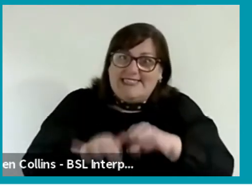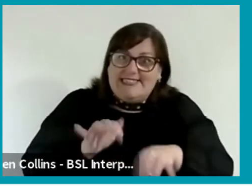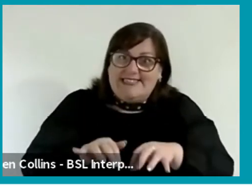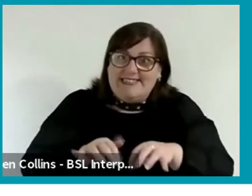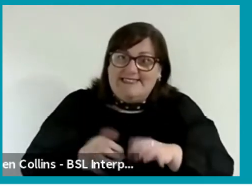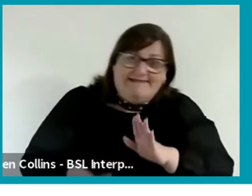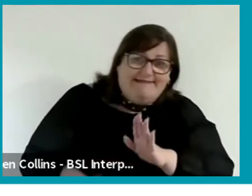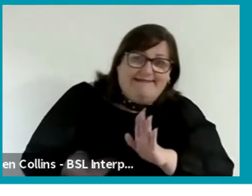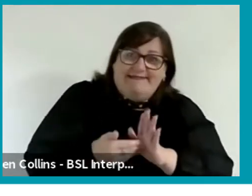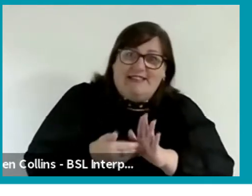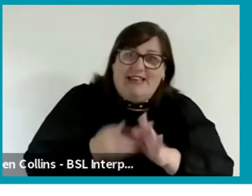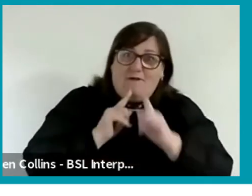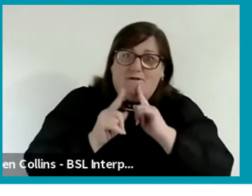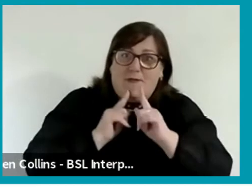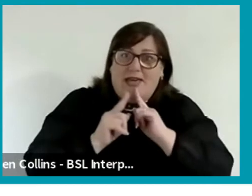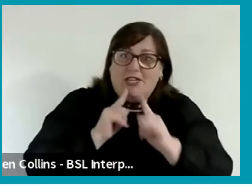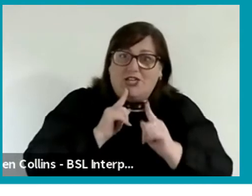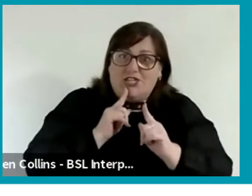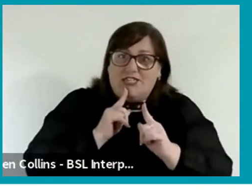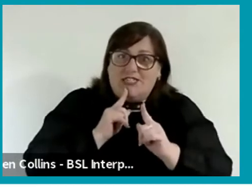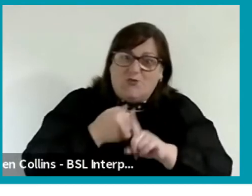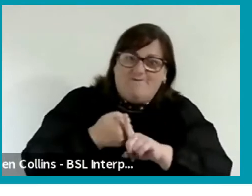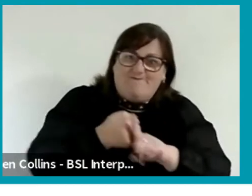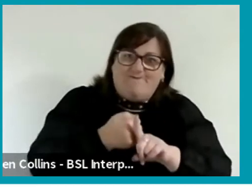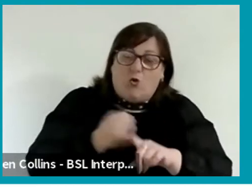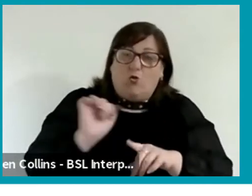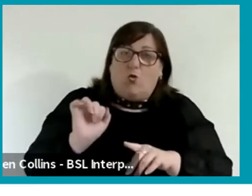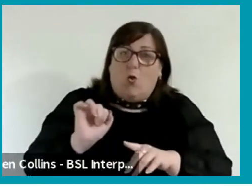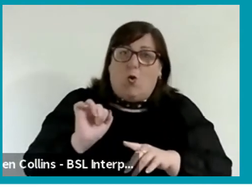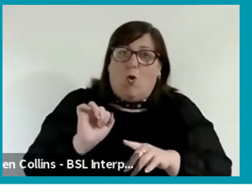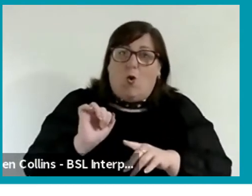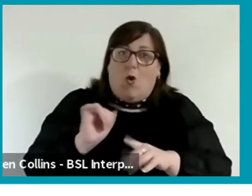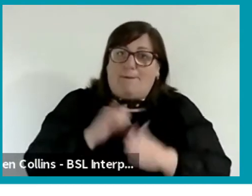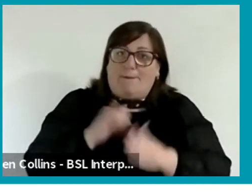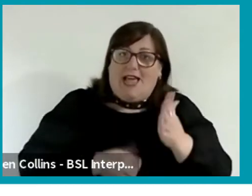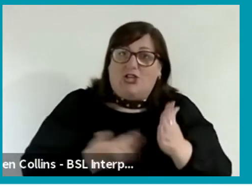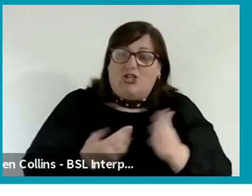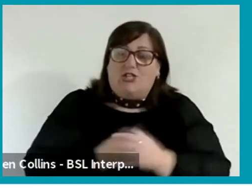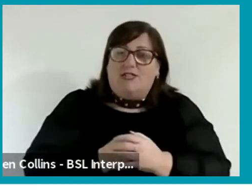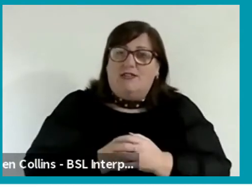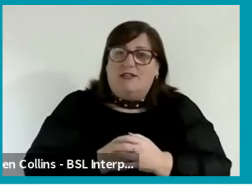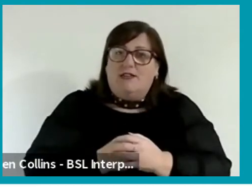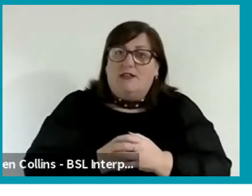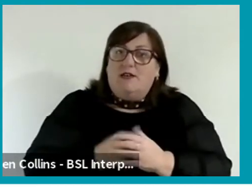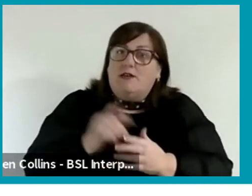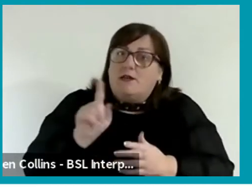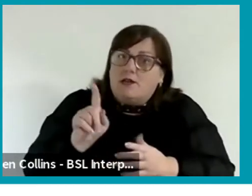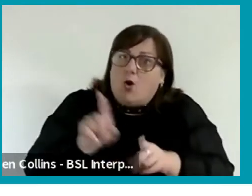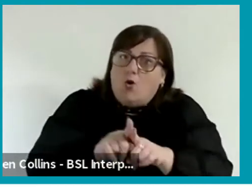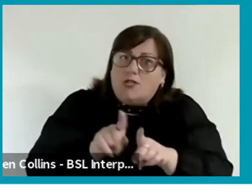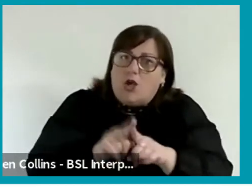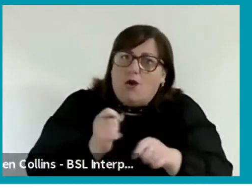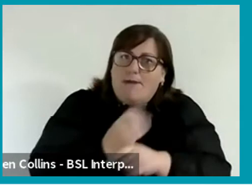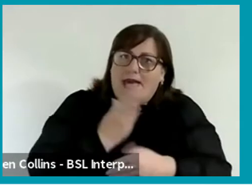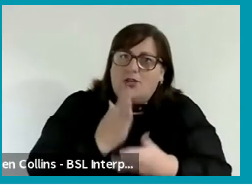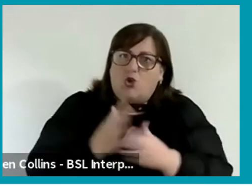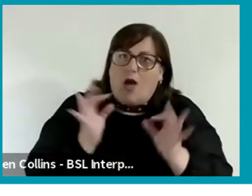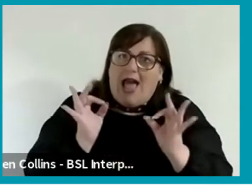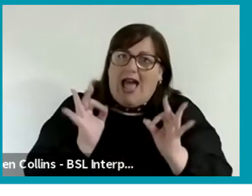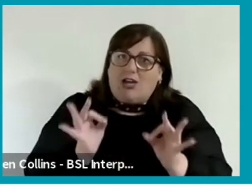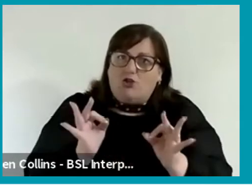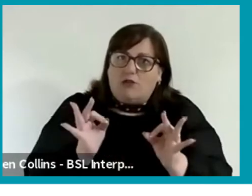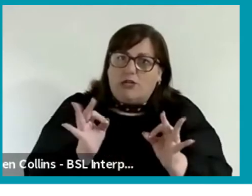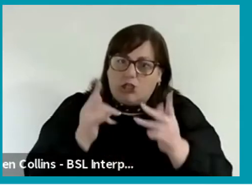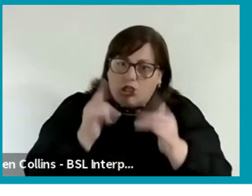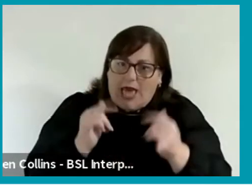sending CV, have you reviewed it? Have you made sure it's accurate? Don't be scared of gaps.